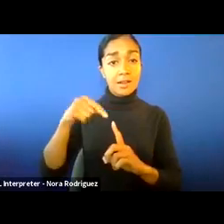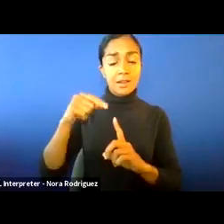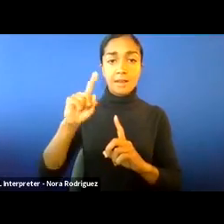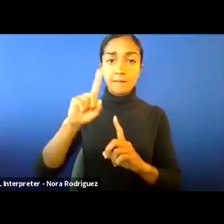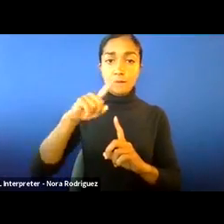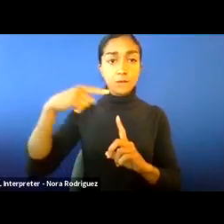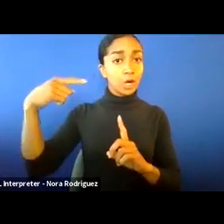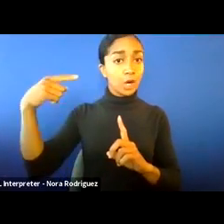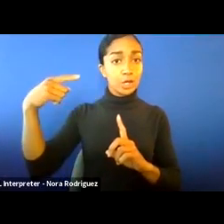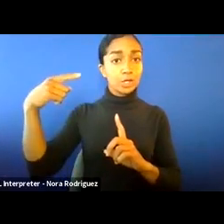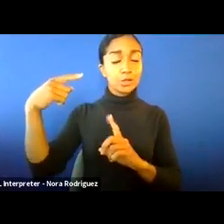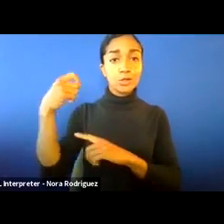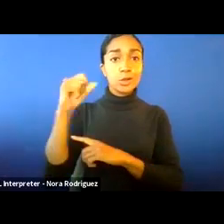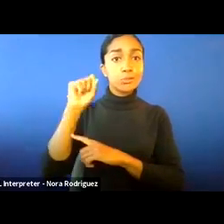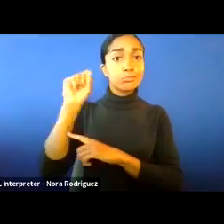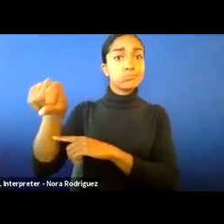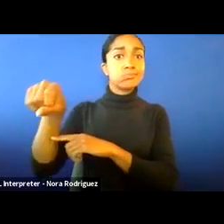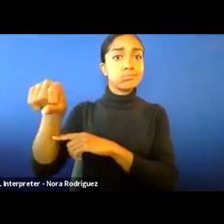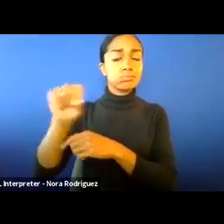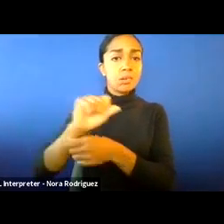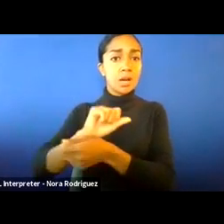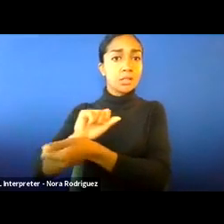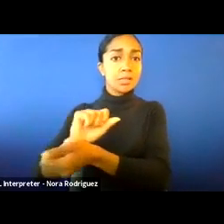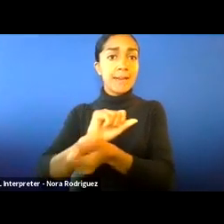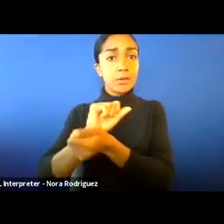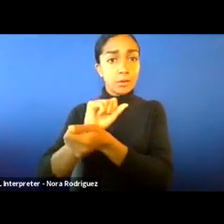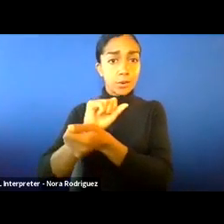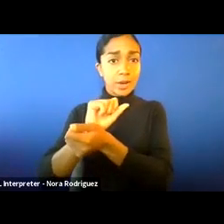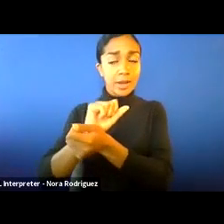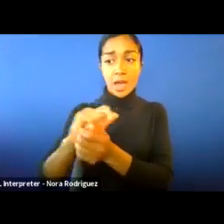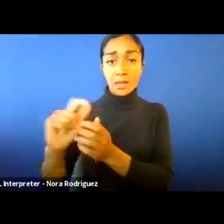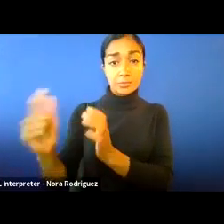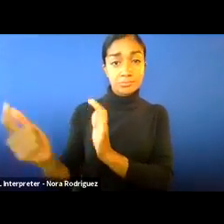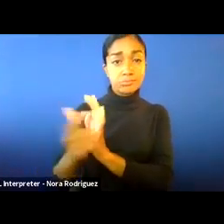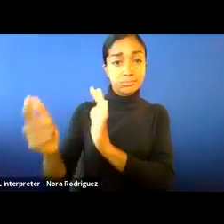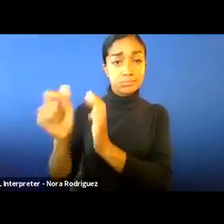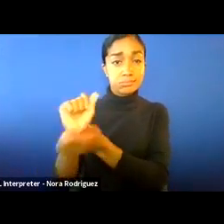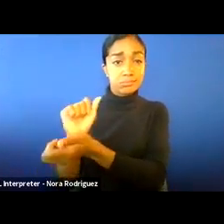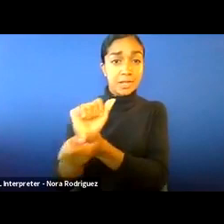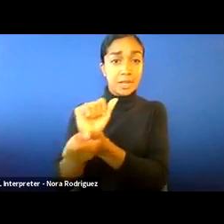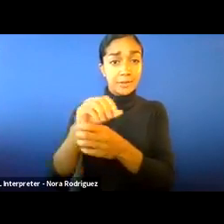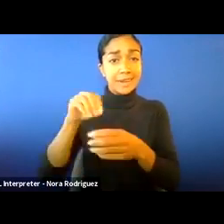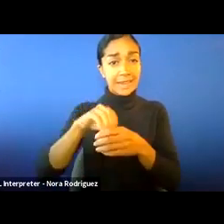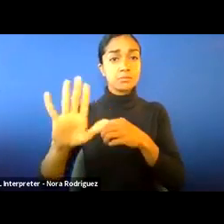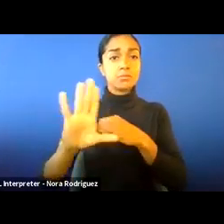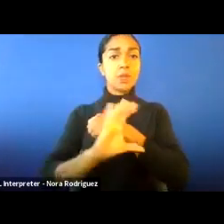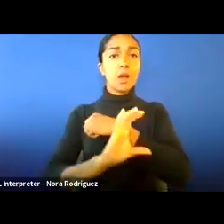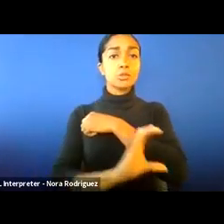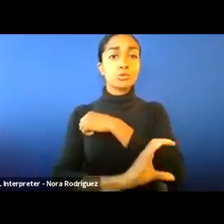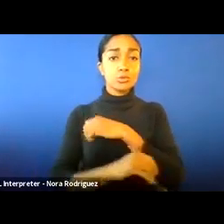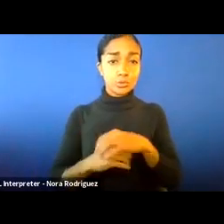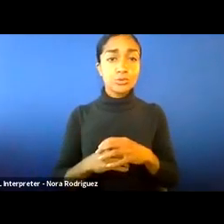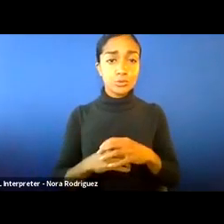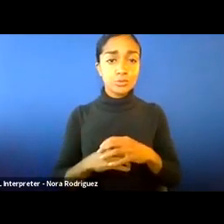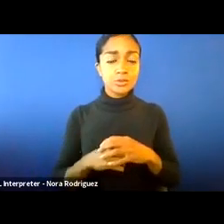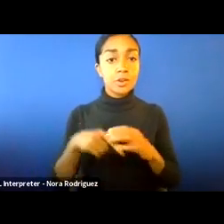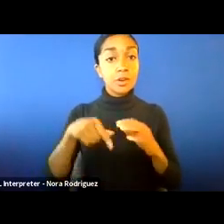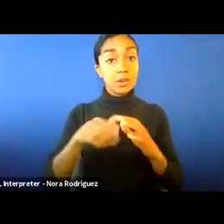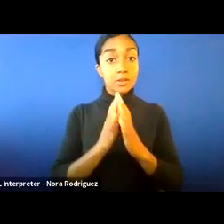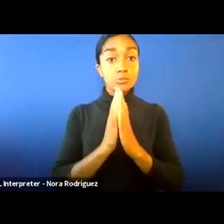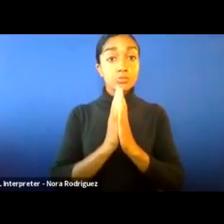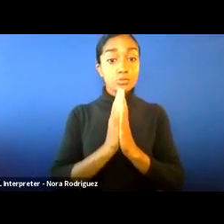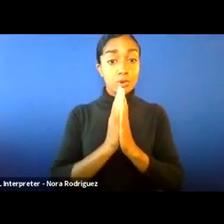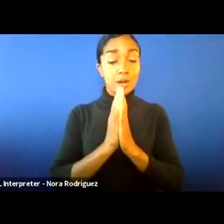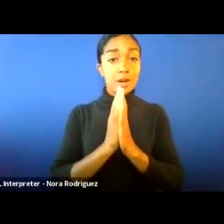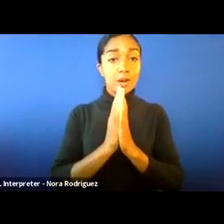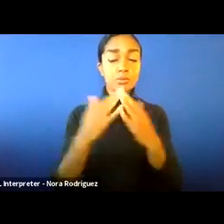first to overthrow slavery and outlaw slavery in its constitution. And this prayer pays